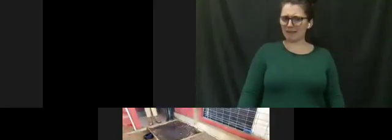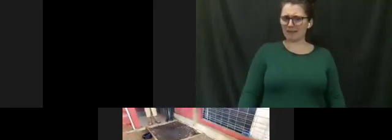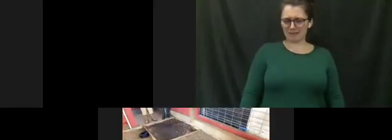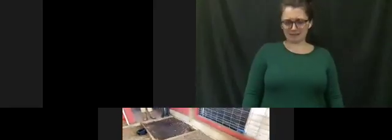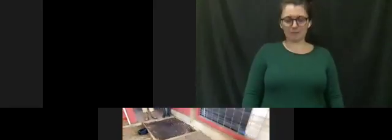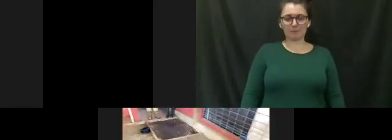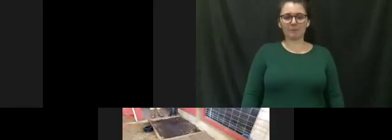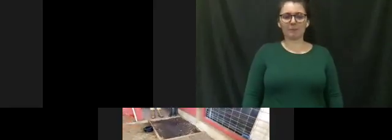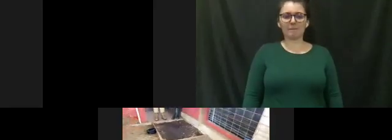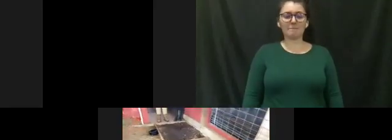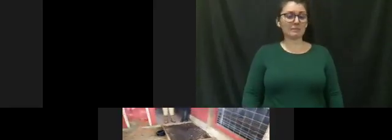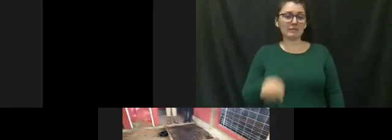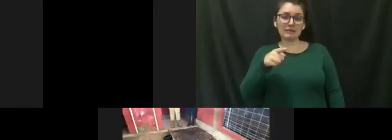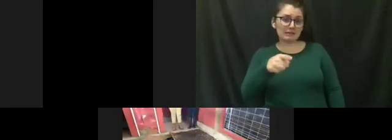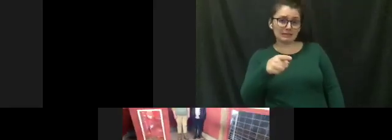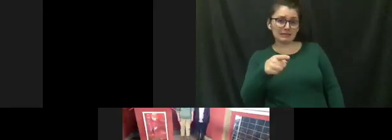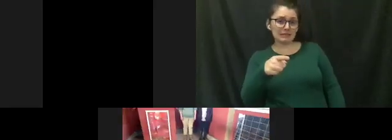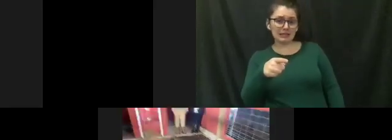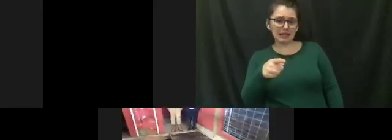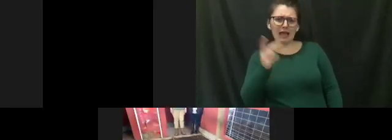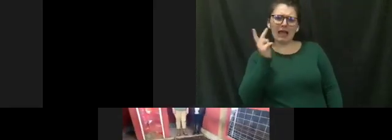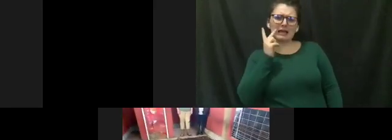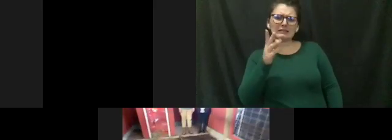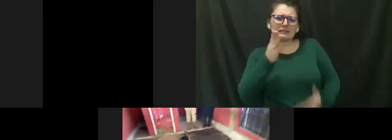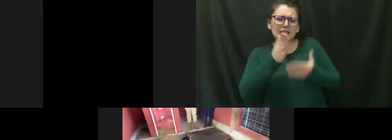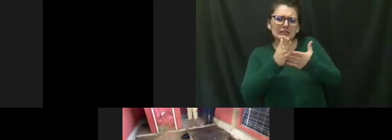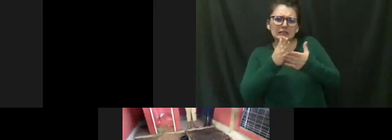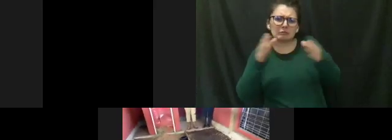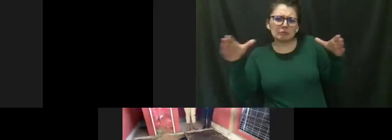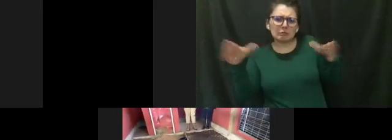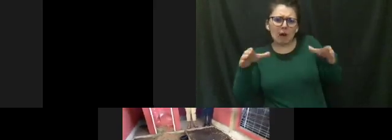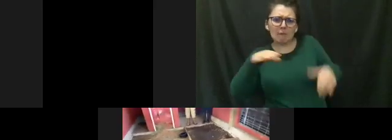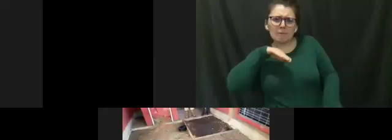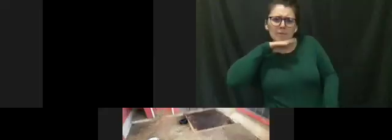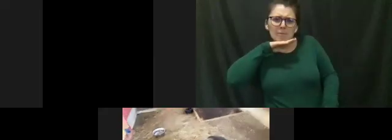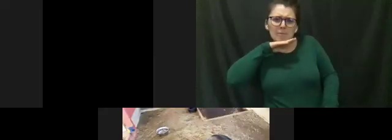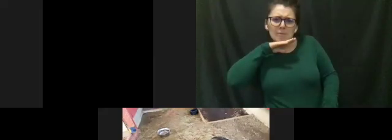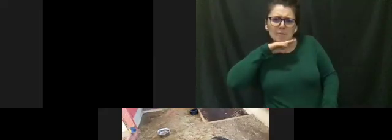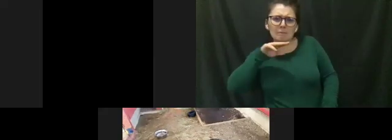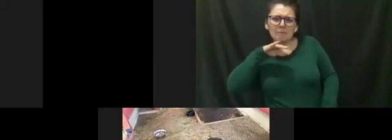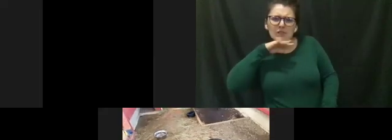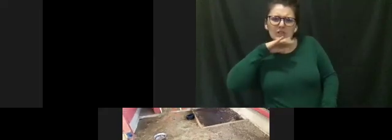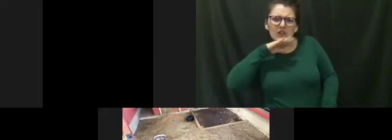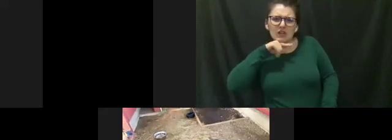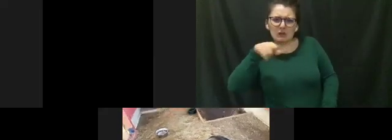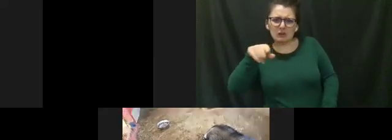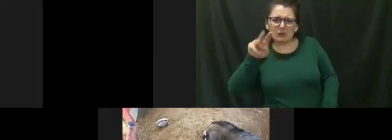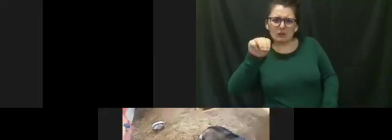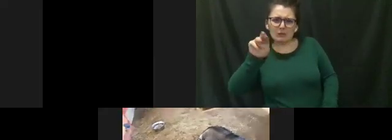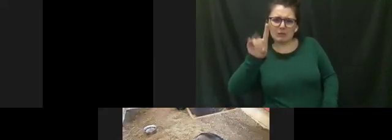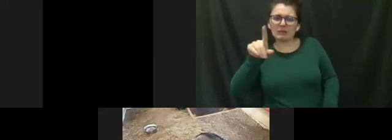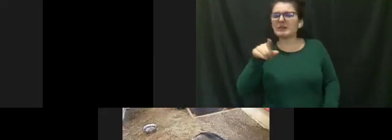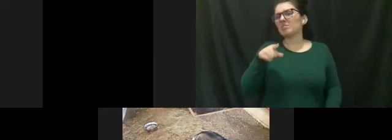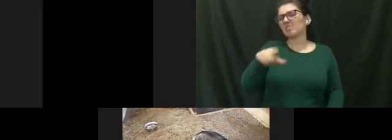So does he ever, like, I just see a little mud patch right there. Is that enough mud for him? He actually doesn't wallow in the mud